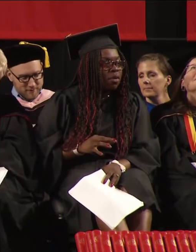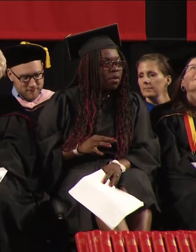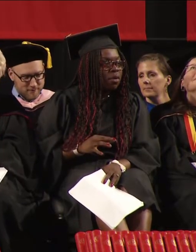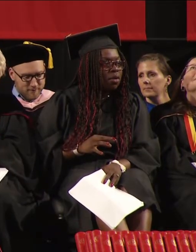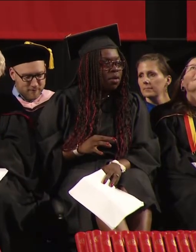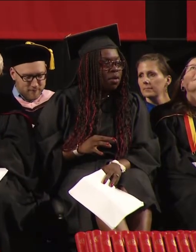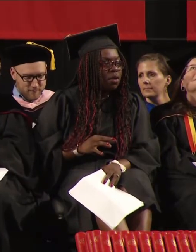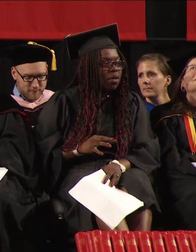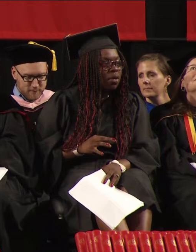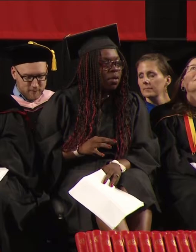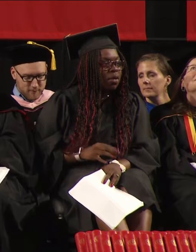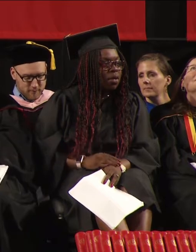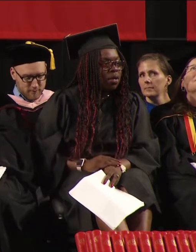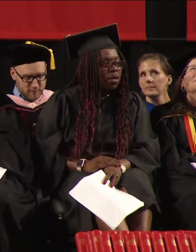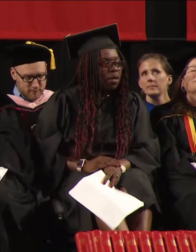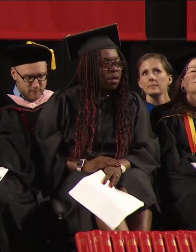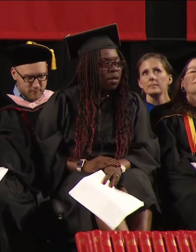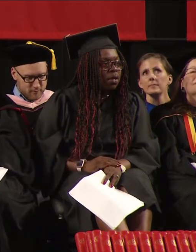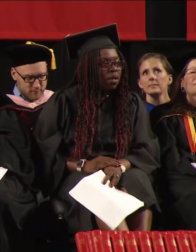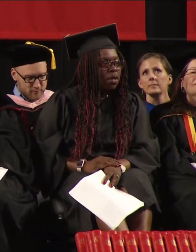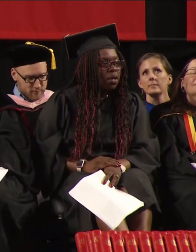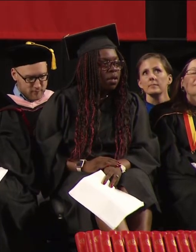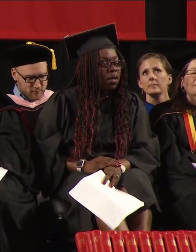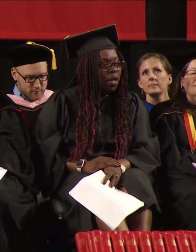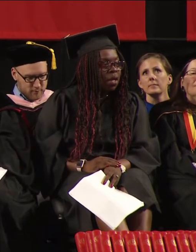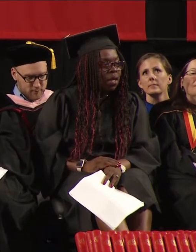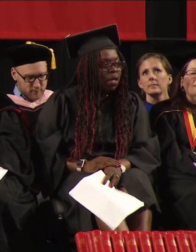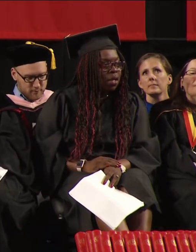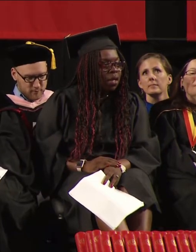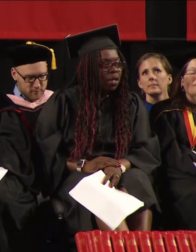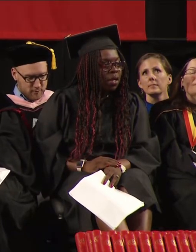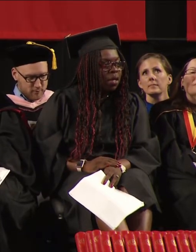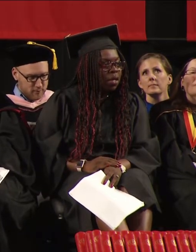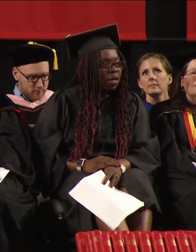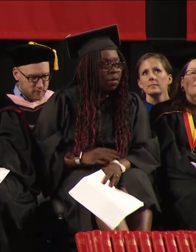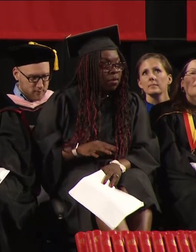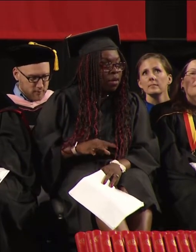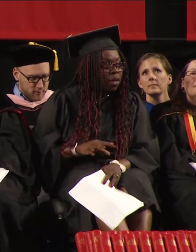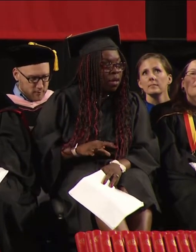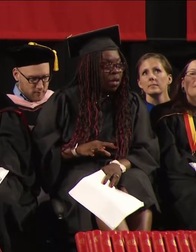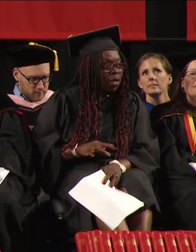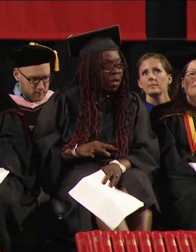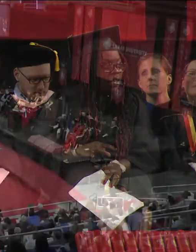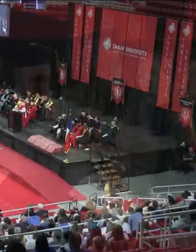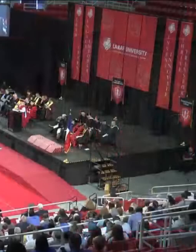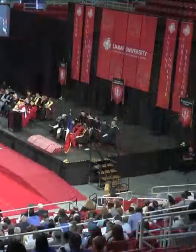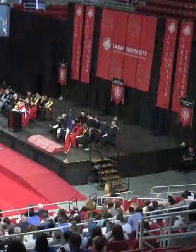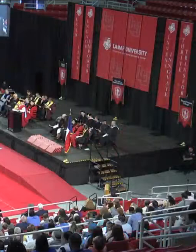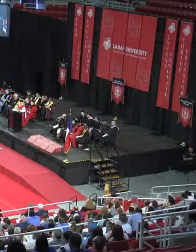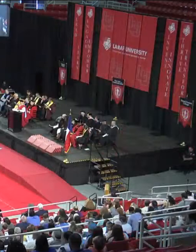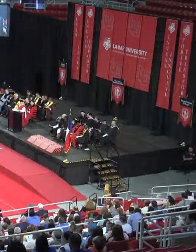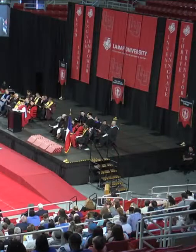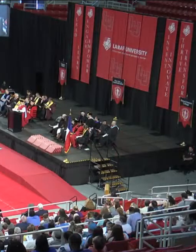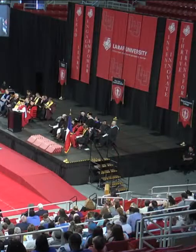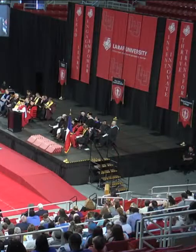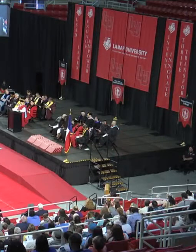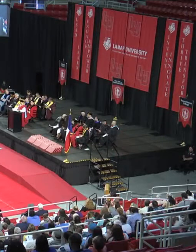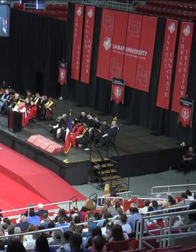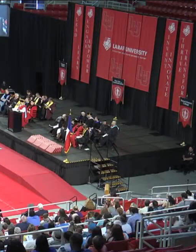today. For 25 years, she used her background in accounting and finance as an insurance professional.